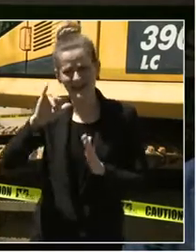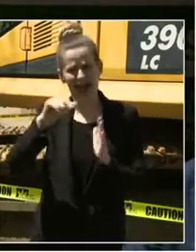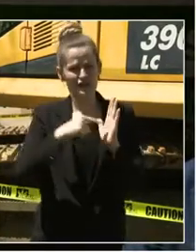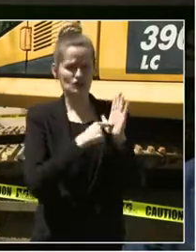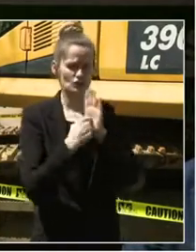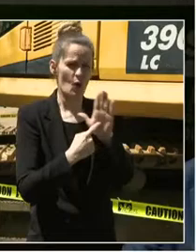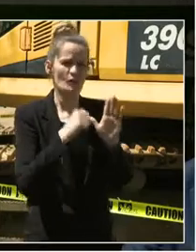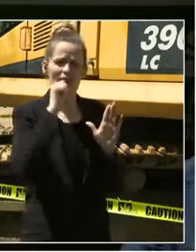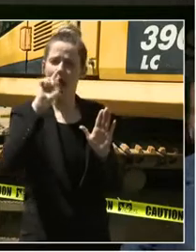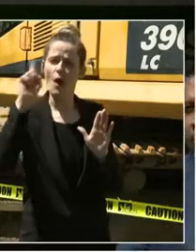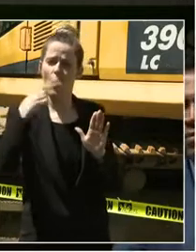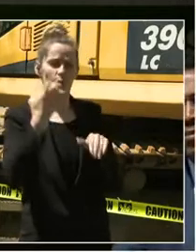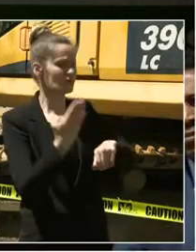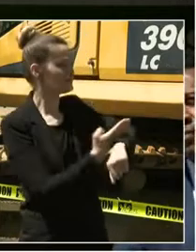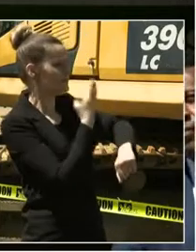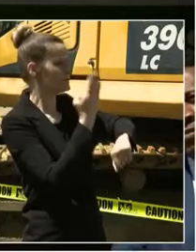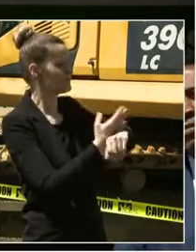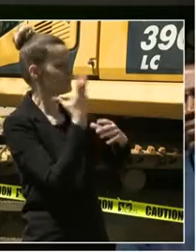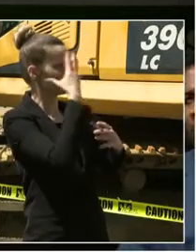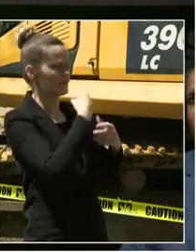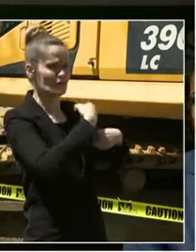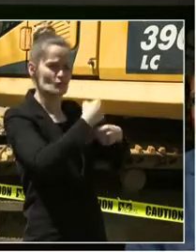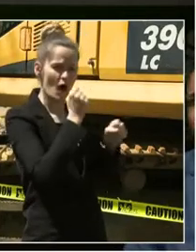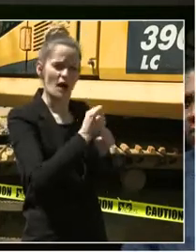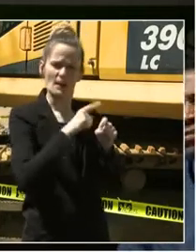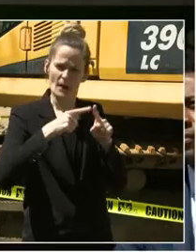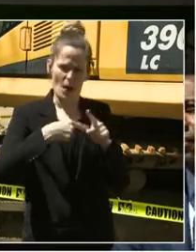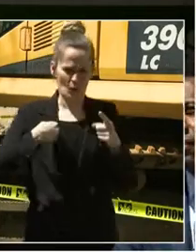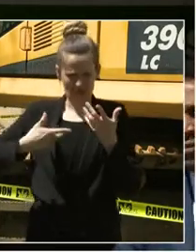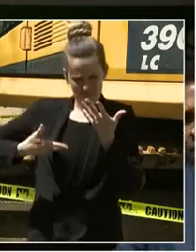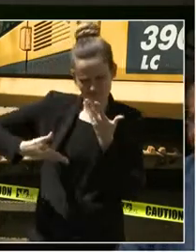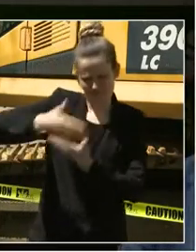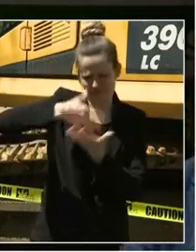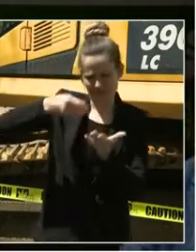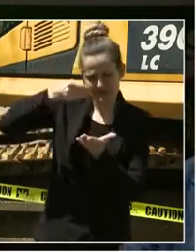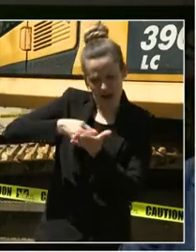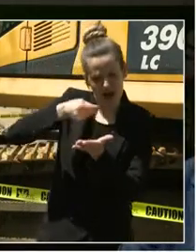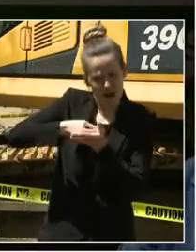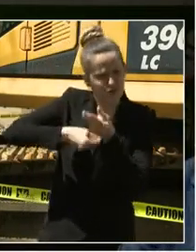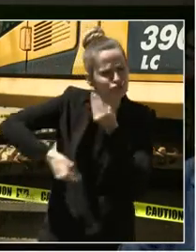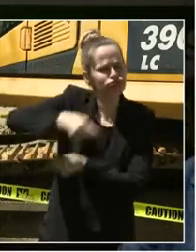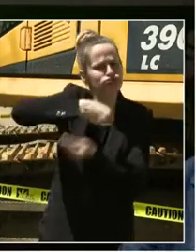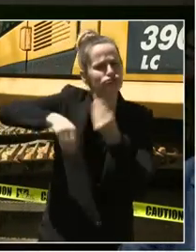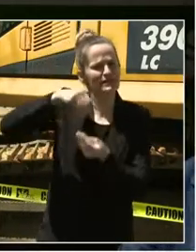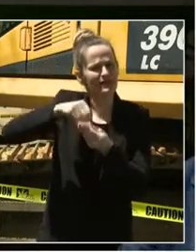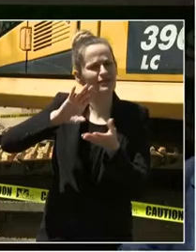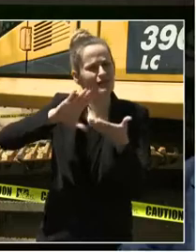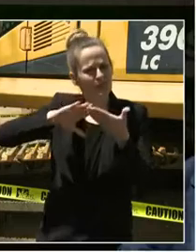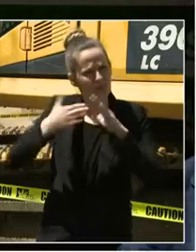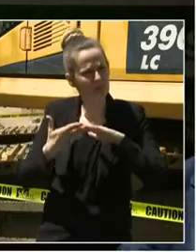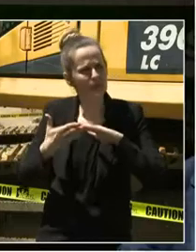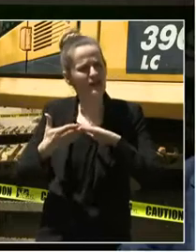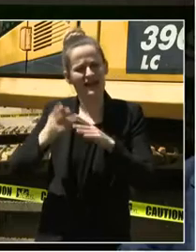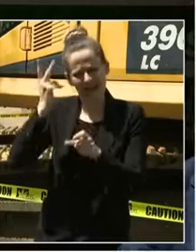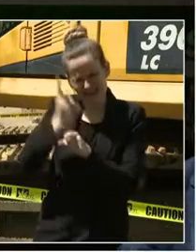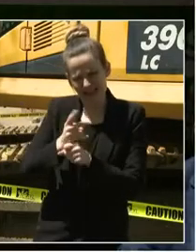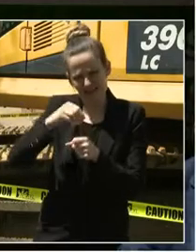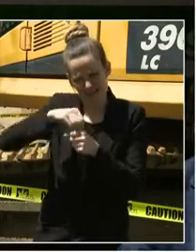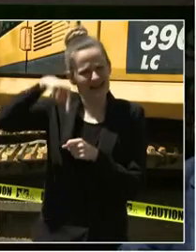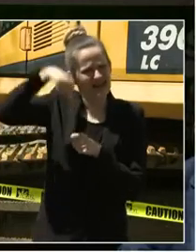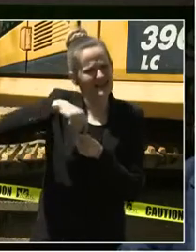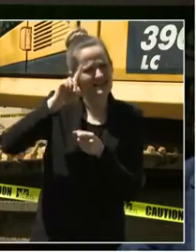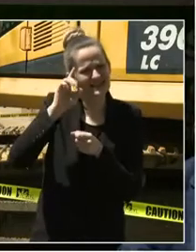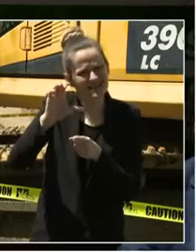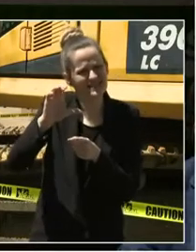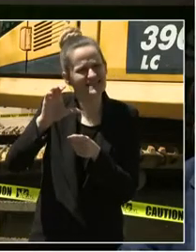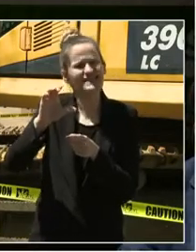get, but we will be able to circulate those dollars in our community and make sure D.C. residents are working.